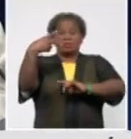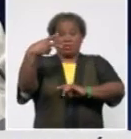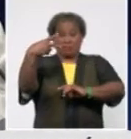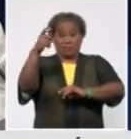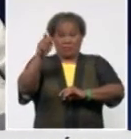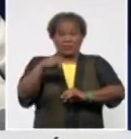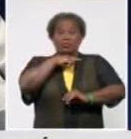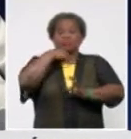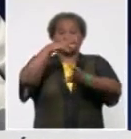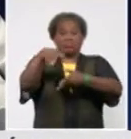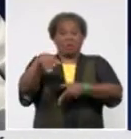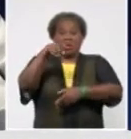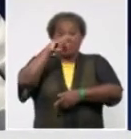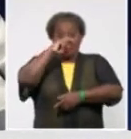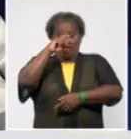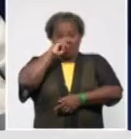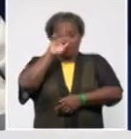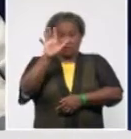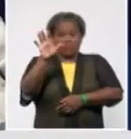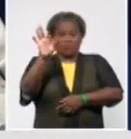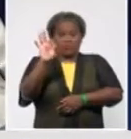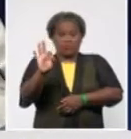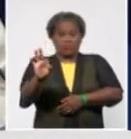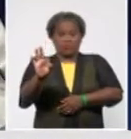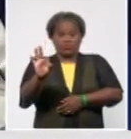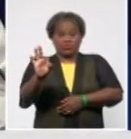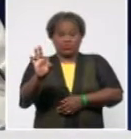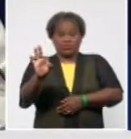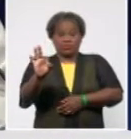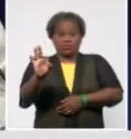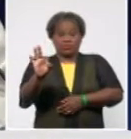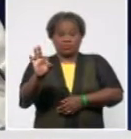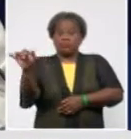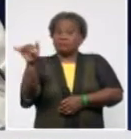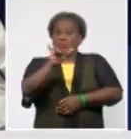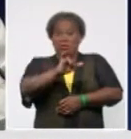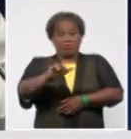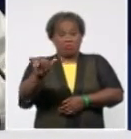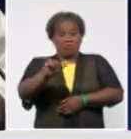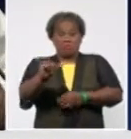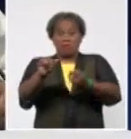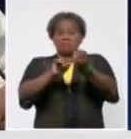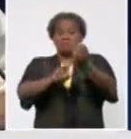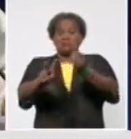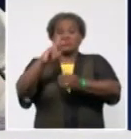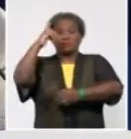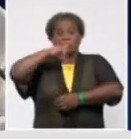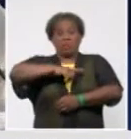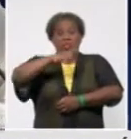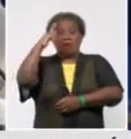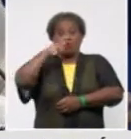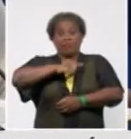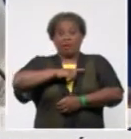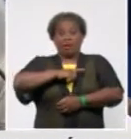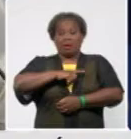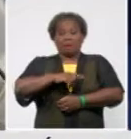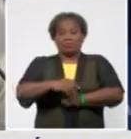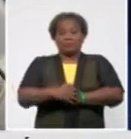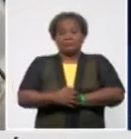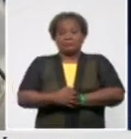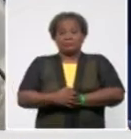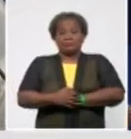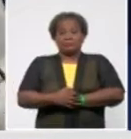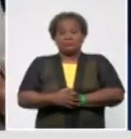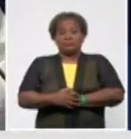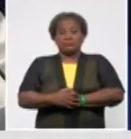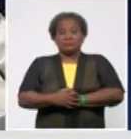reiterate our condolences to his relatives and friends. As I have stressed in previous briefings, it's difficult for us